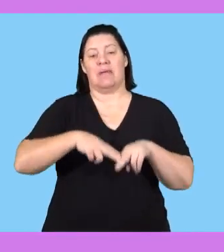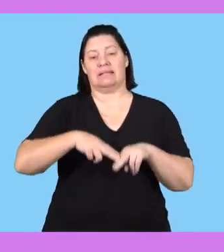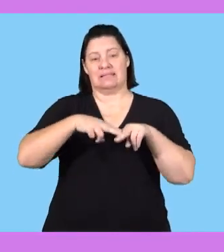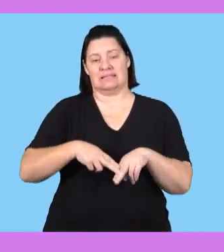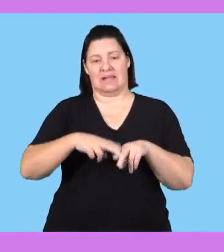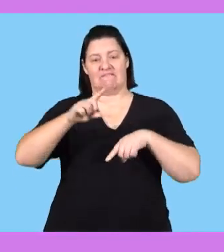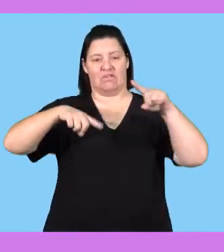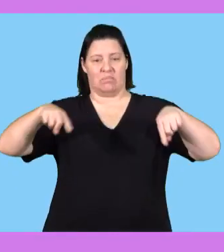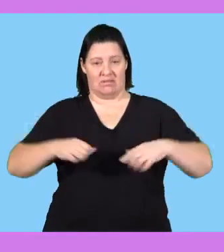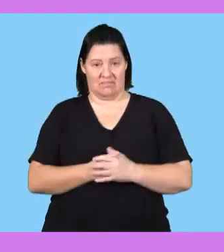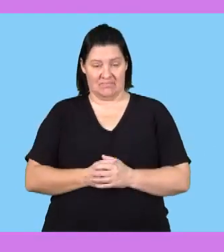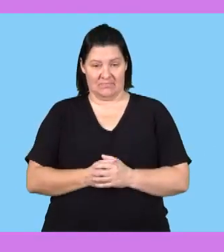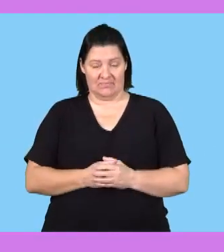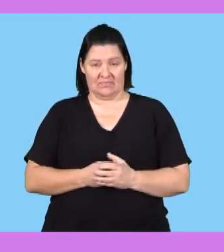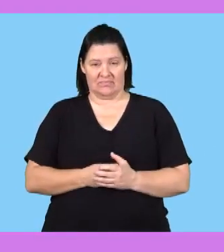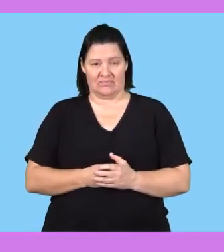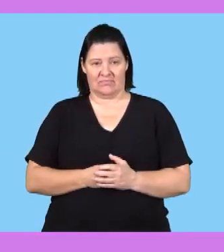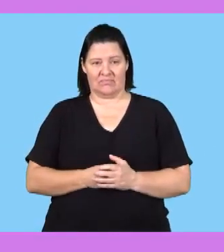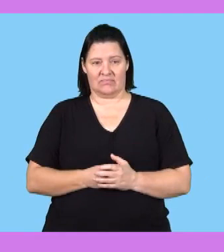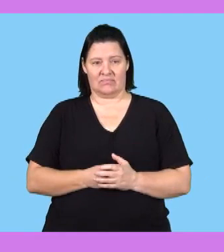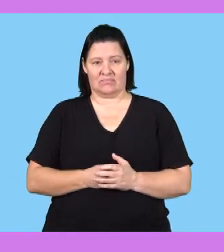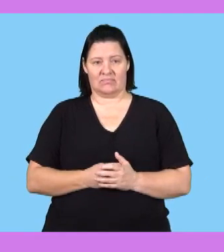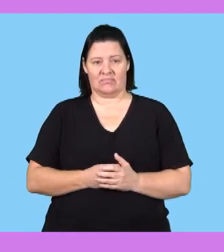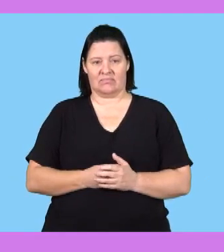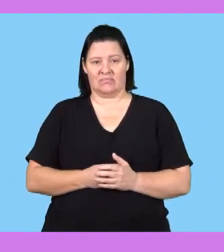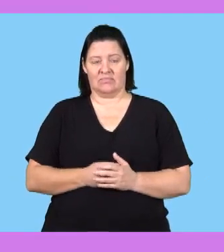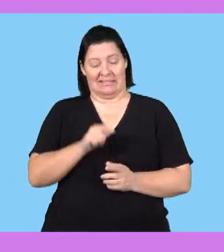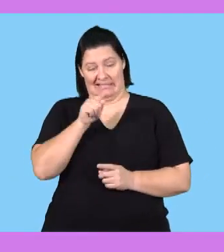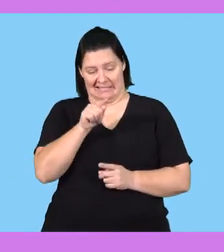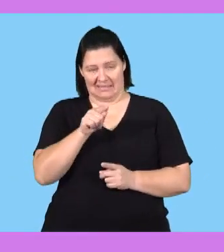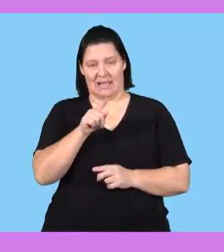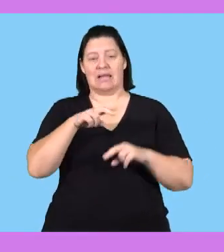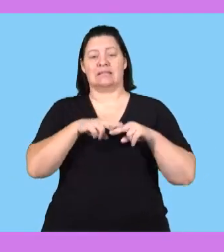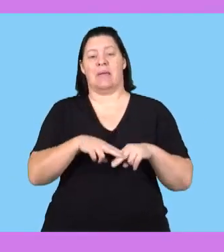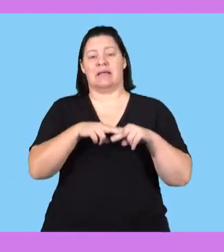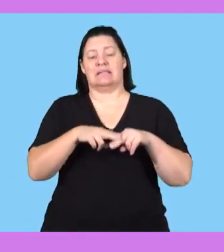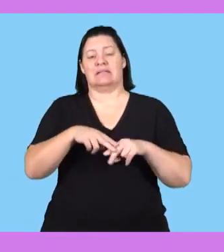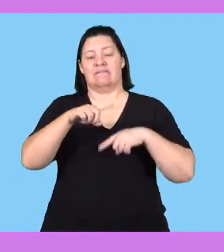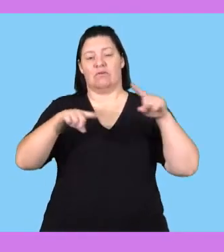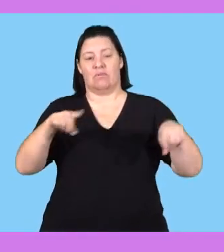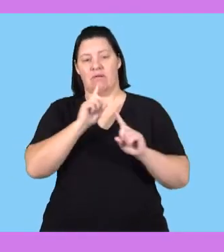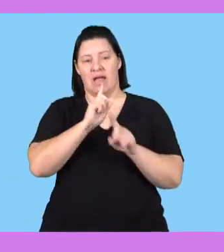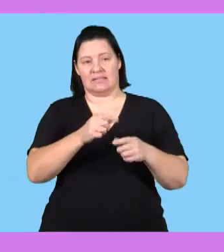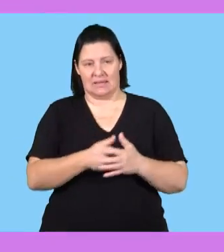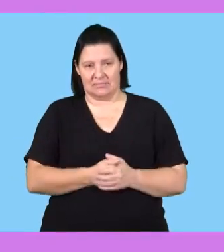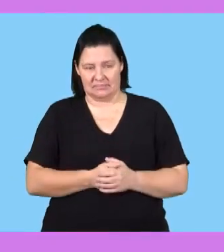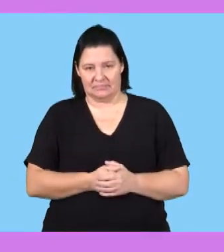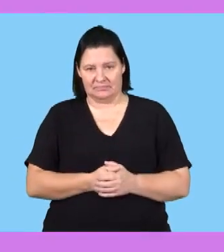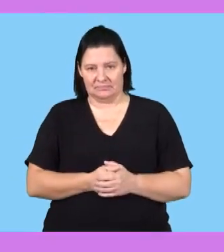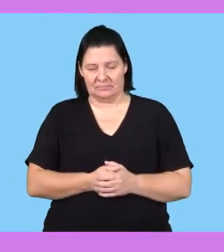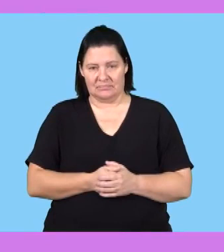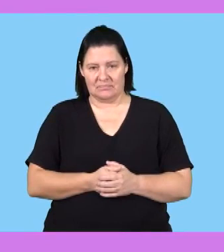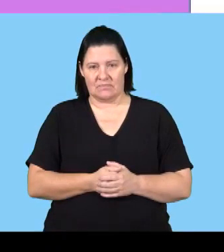your dependent variable. So this is our dependent variable. That is the answer for